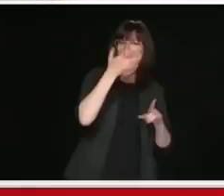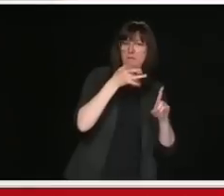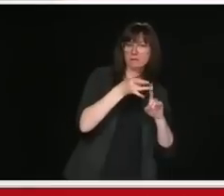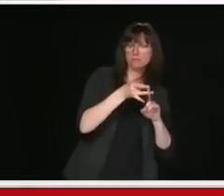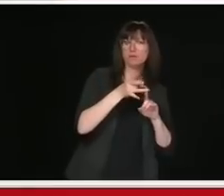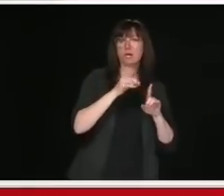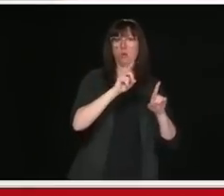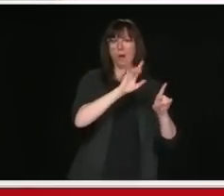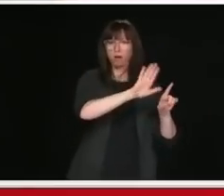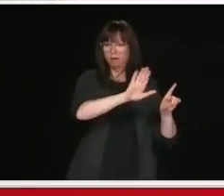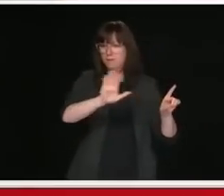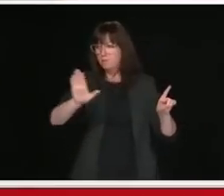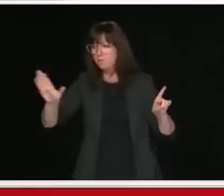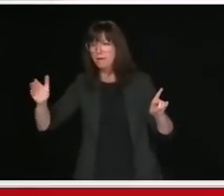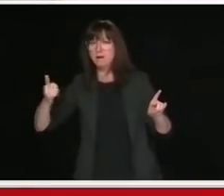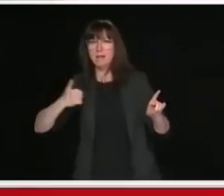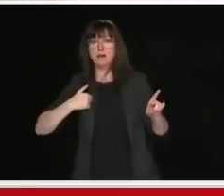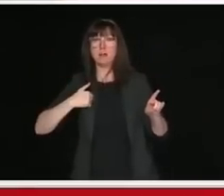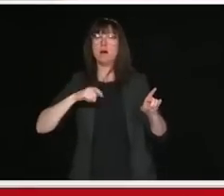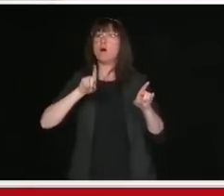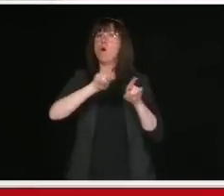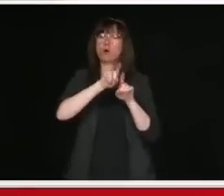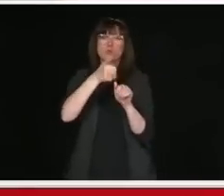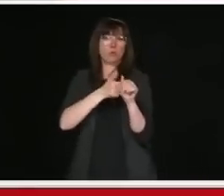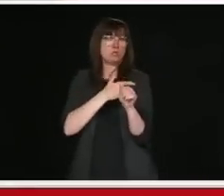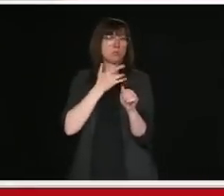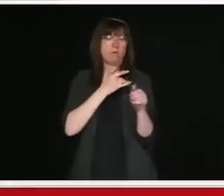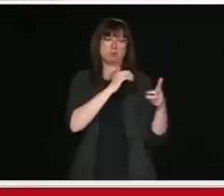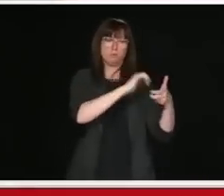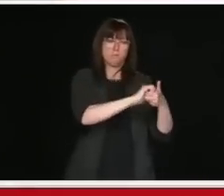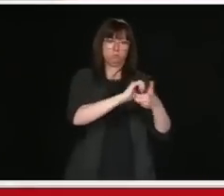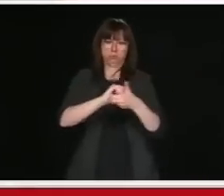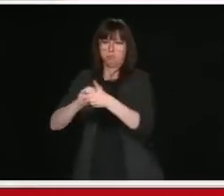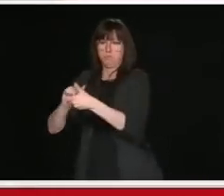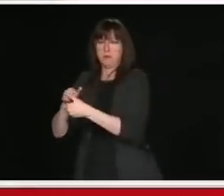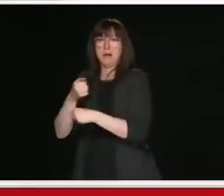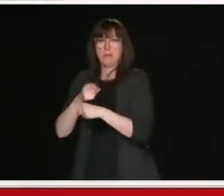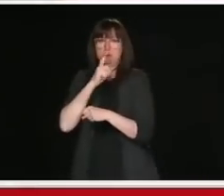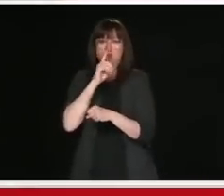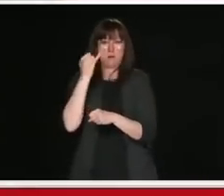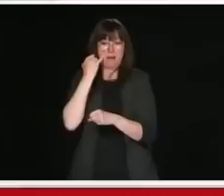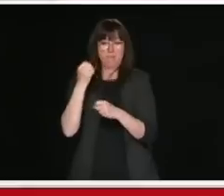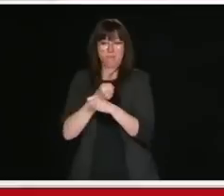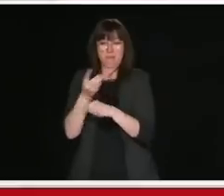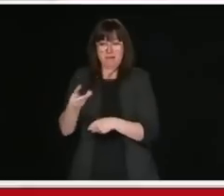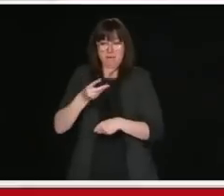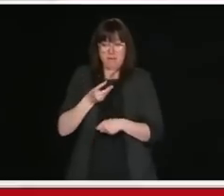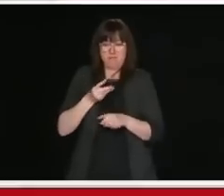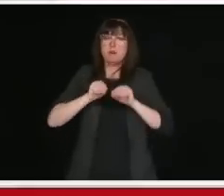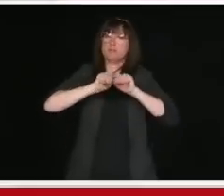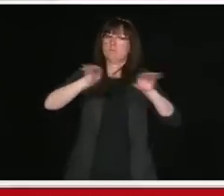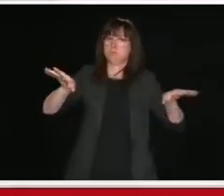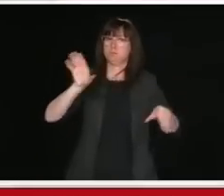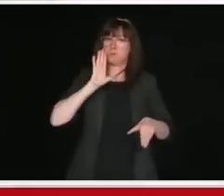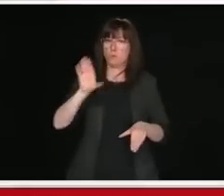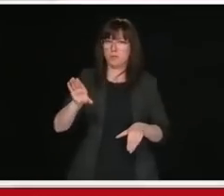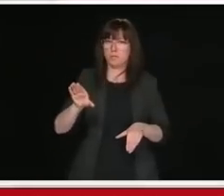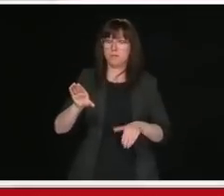the provinces on making sure that those numbers get out there. The question of analysis of those numbers